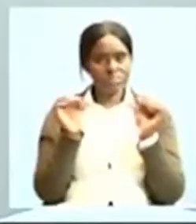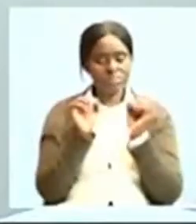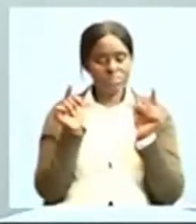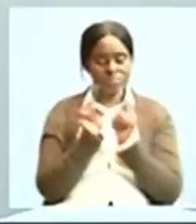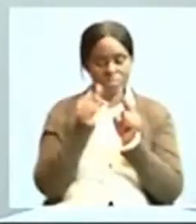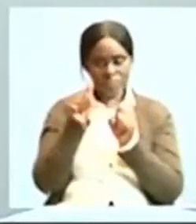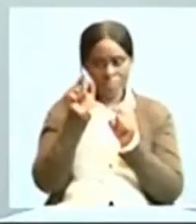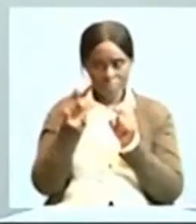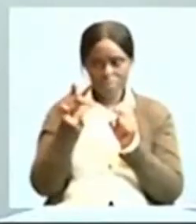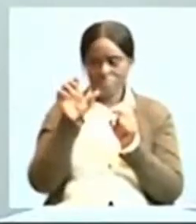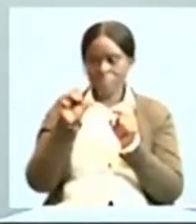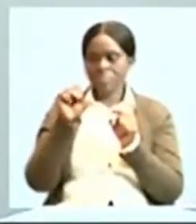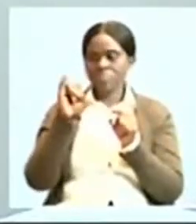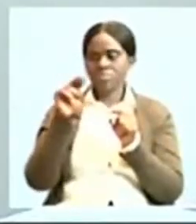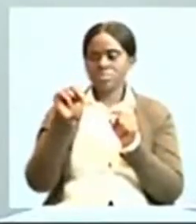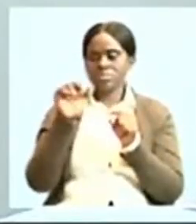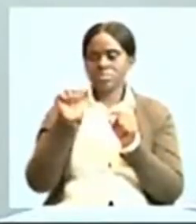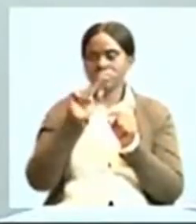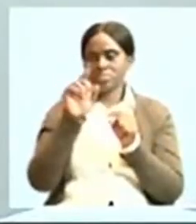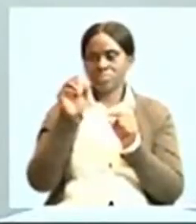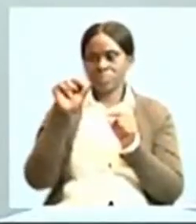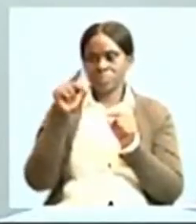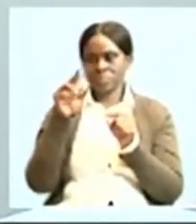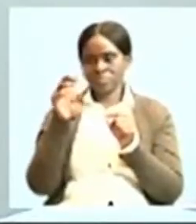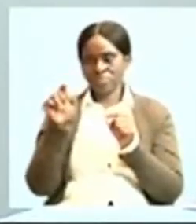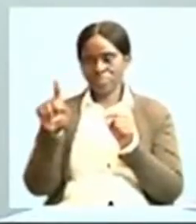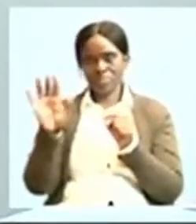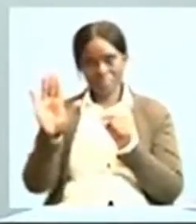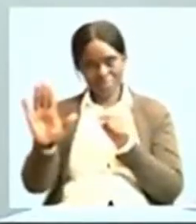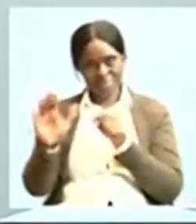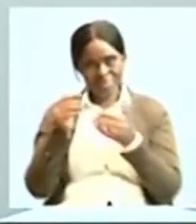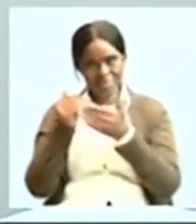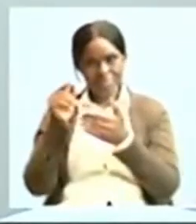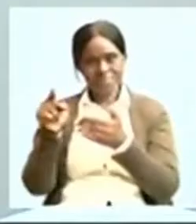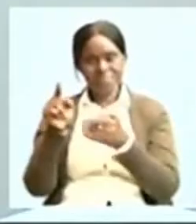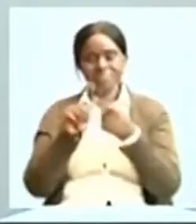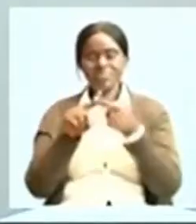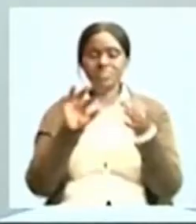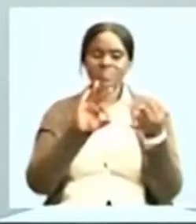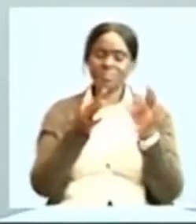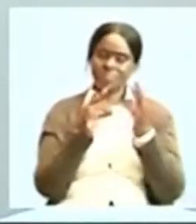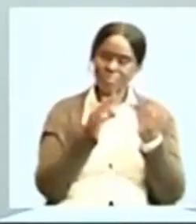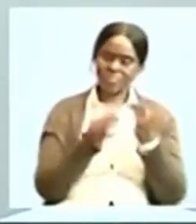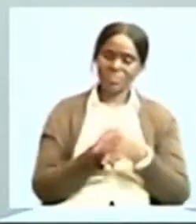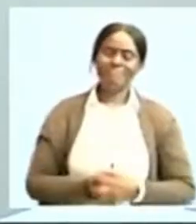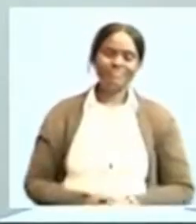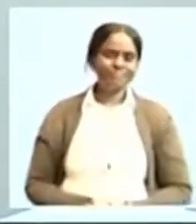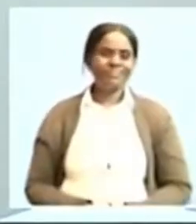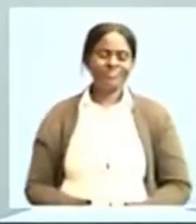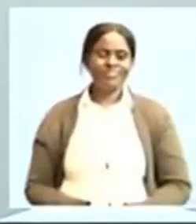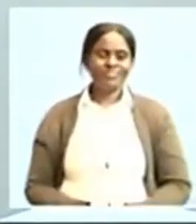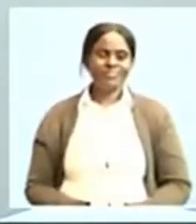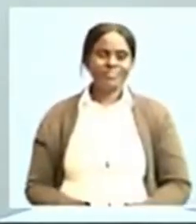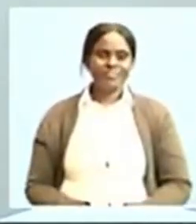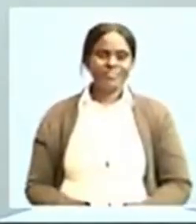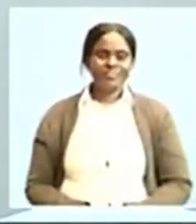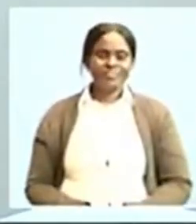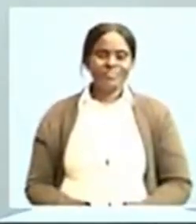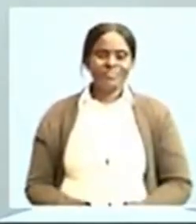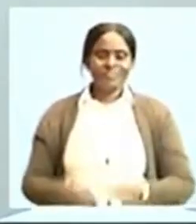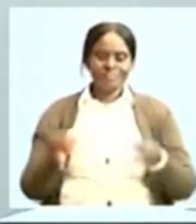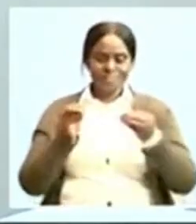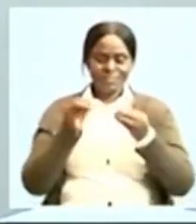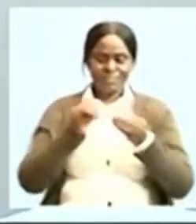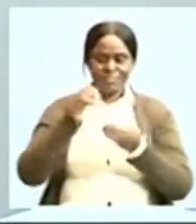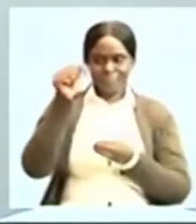you, Sinazongwe, you are almost there. To be fair, I didn't do most of